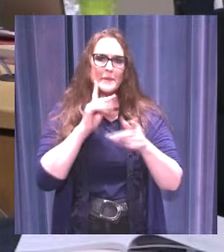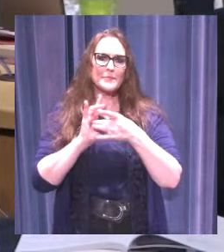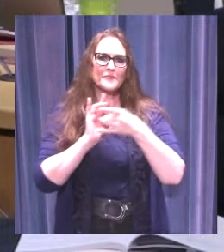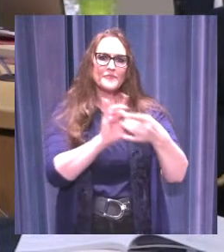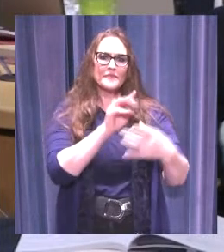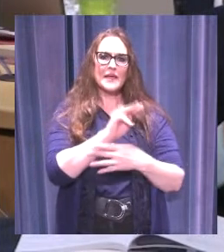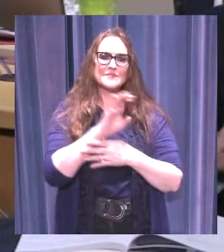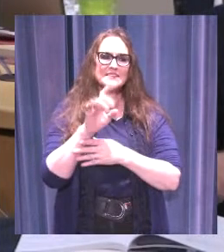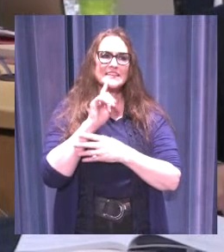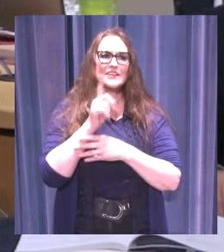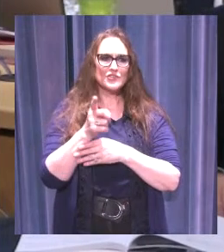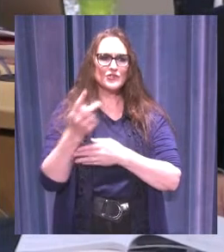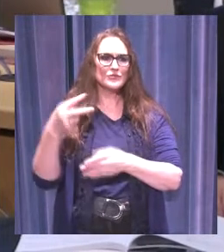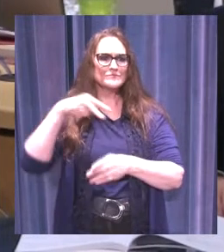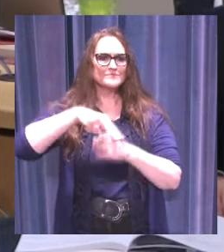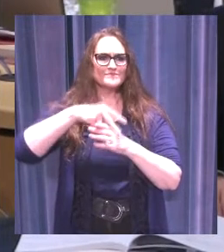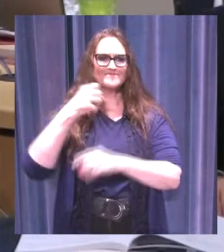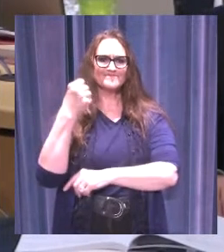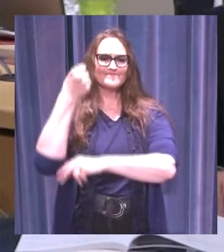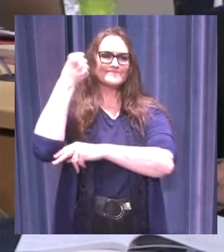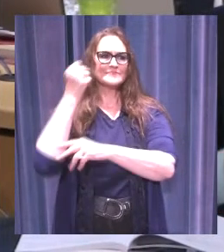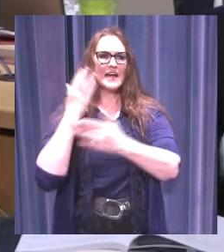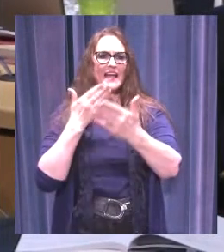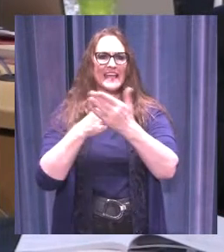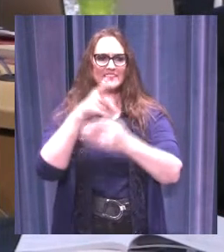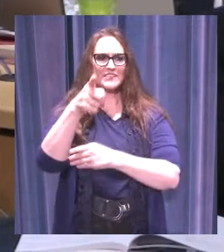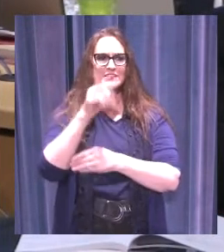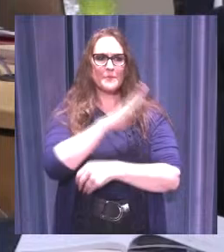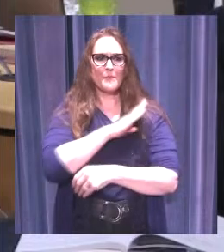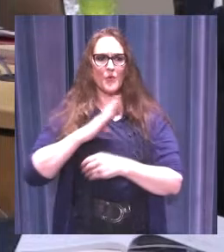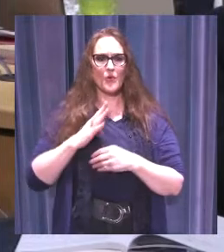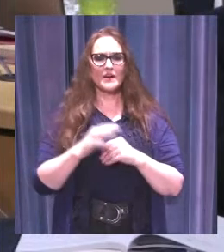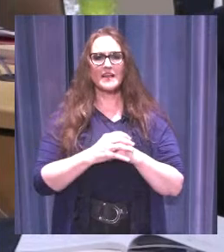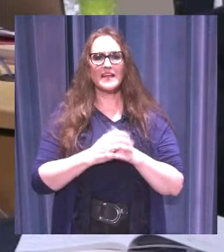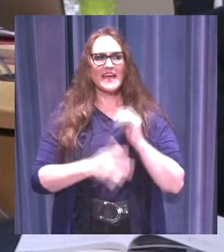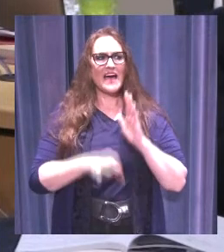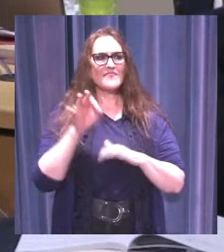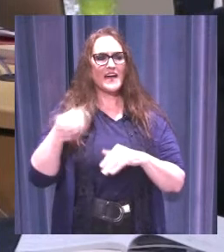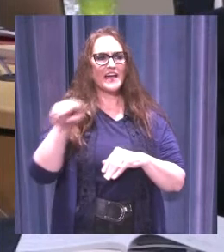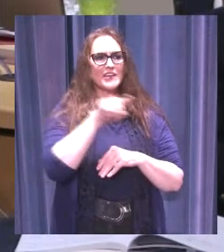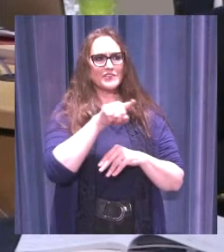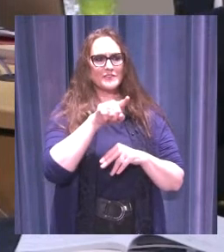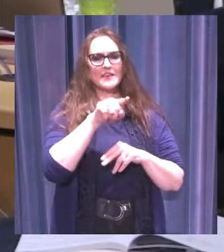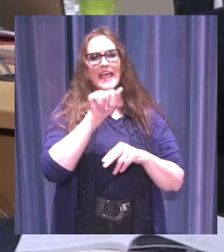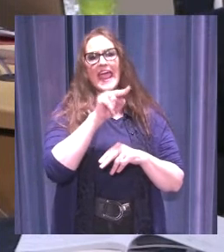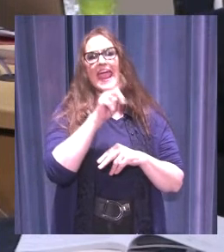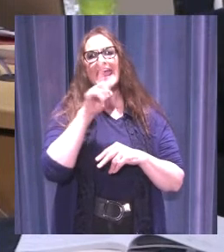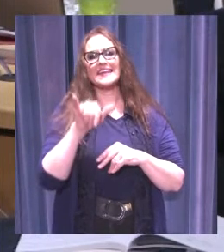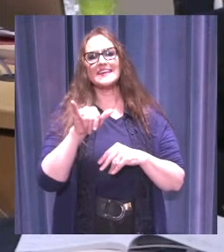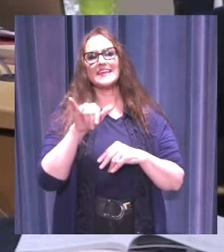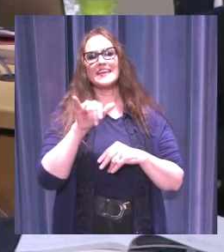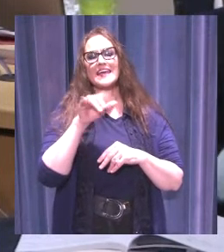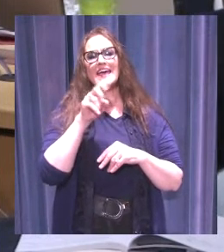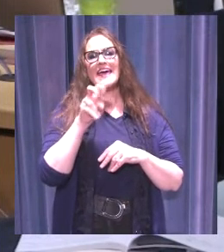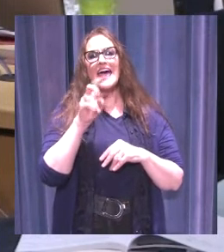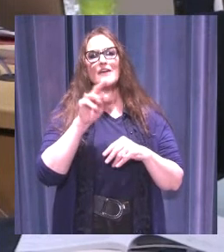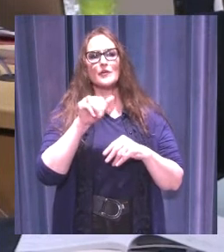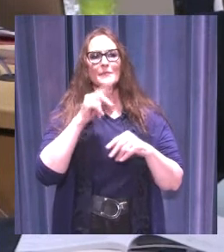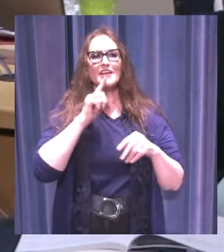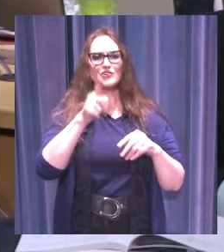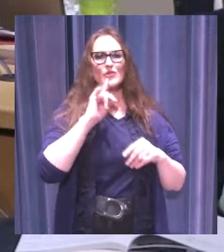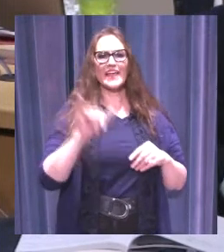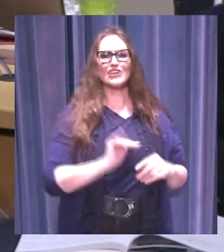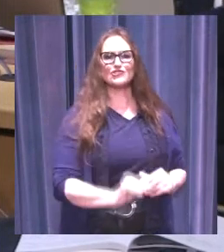MCC to strike and stand up against this board. I find you, Board Chair Andy Everman, a child in an adult